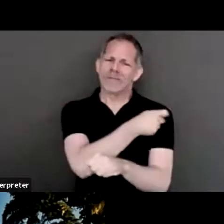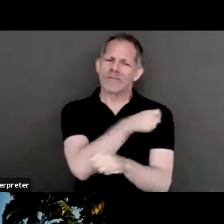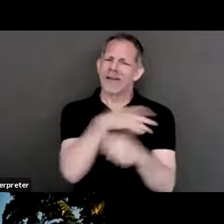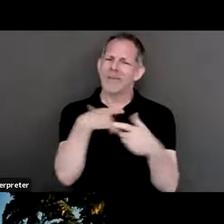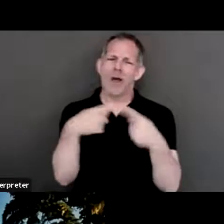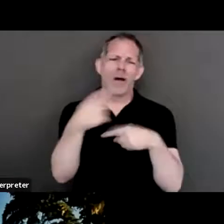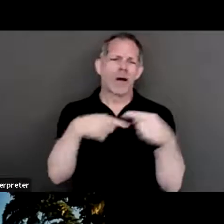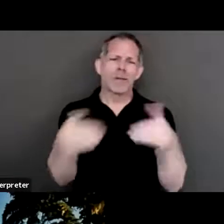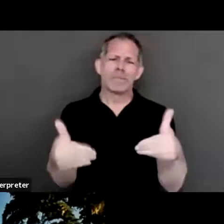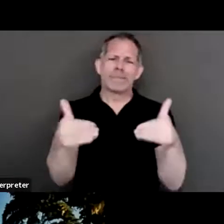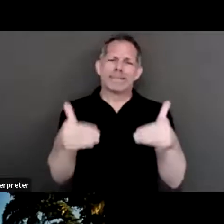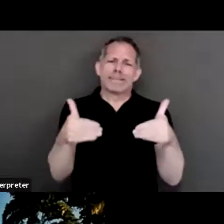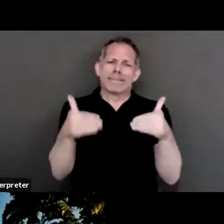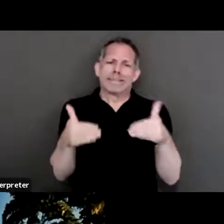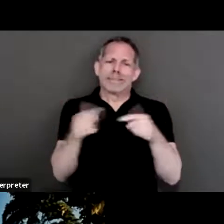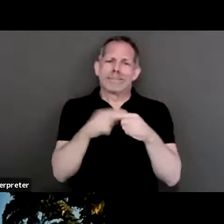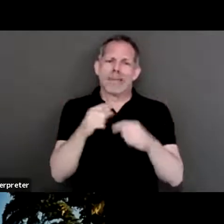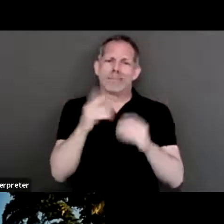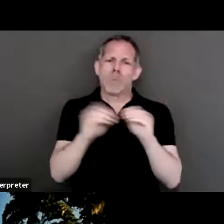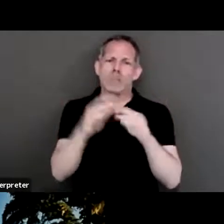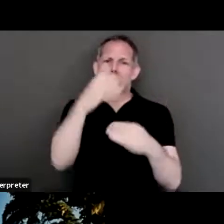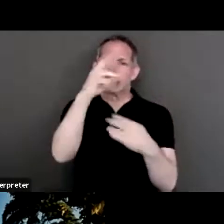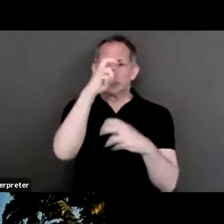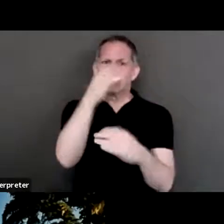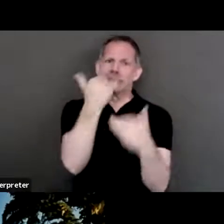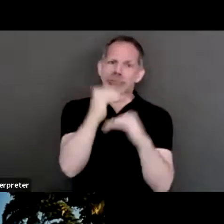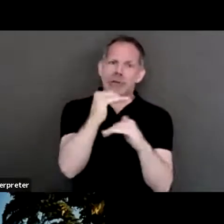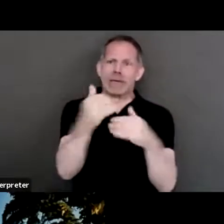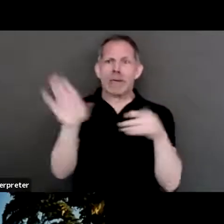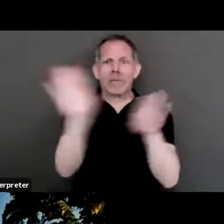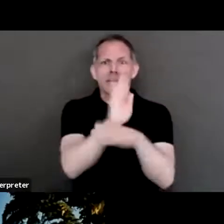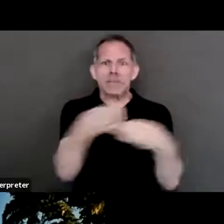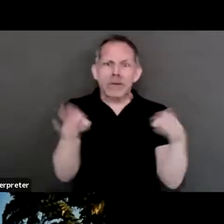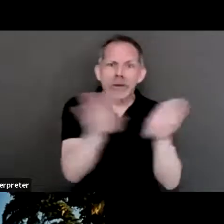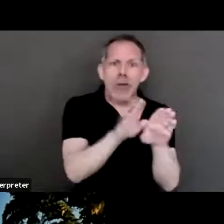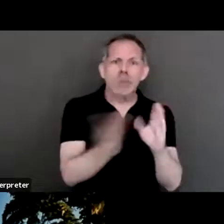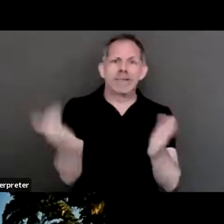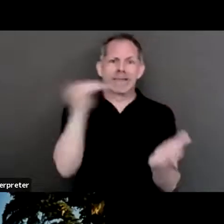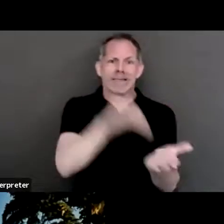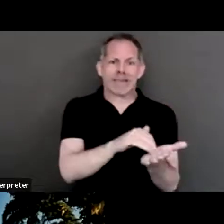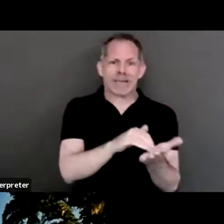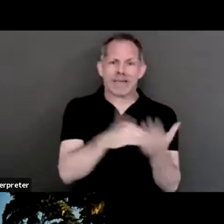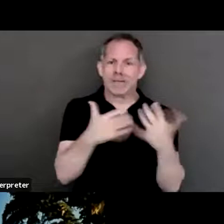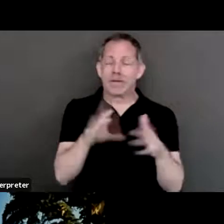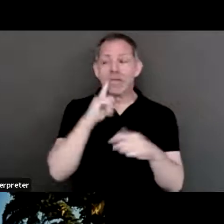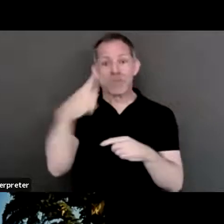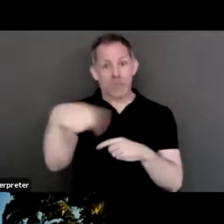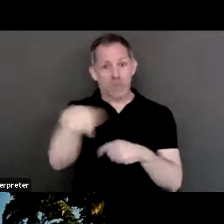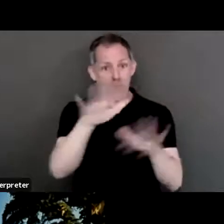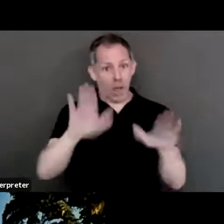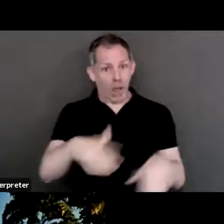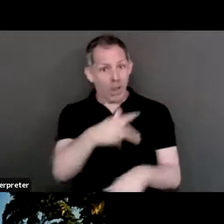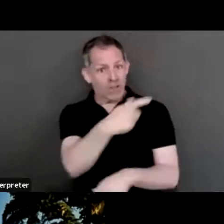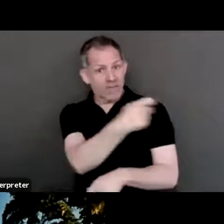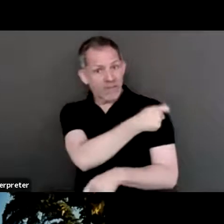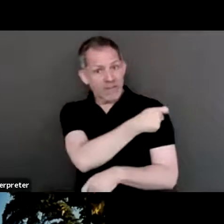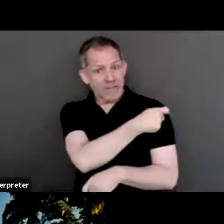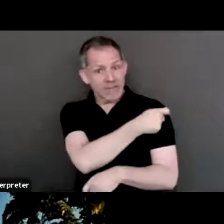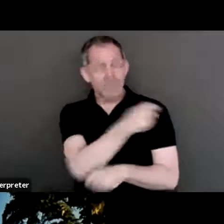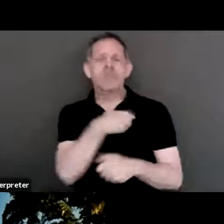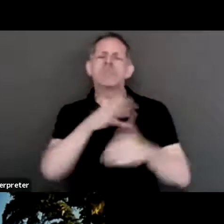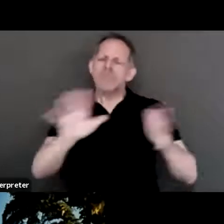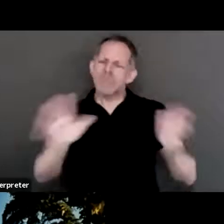We're asking everybody that has not been vaccinated to please get vaccinated. We really don't want you